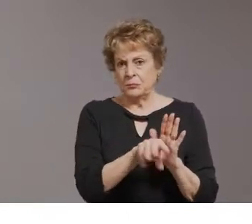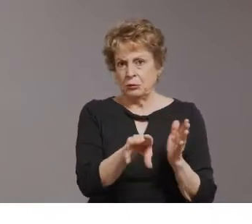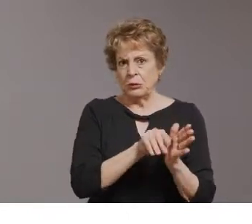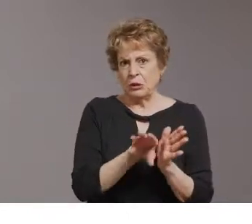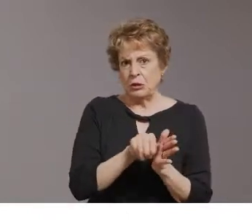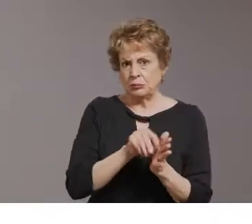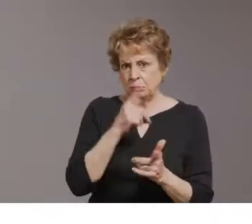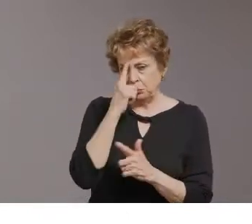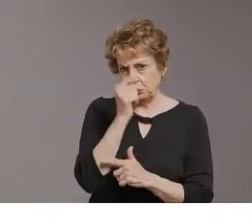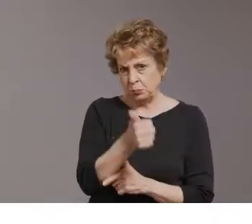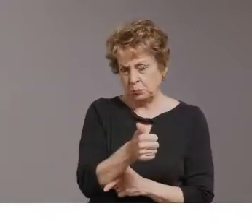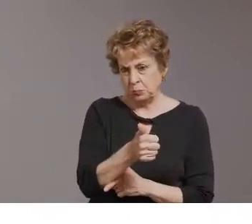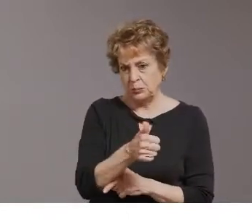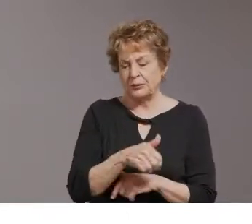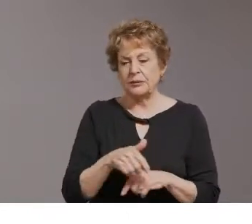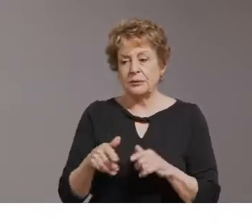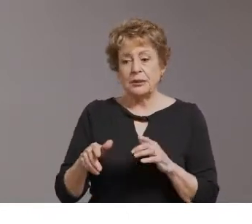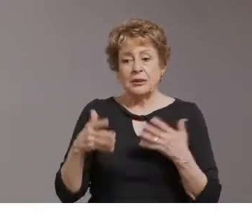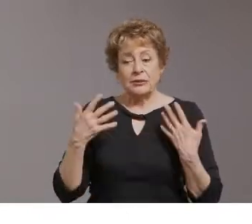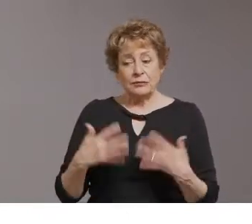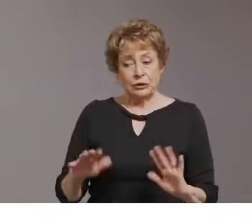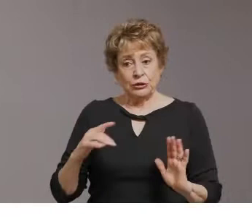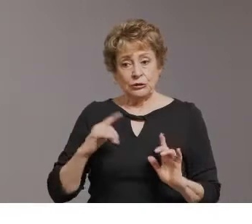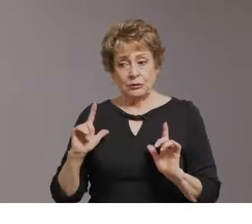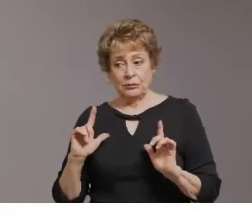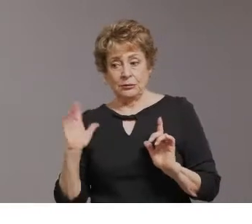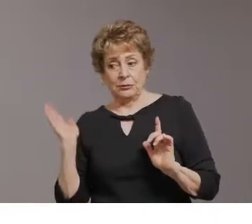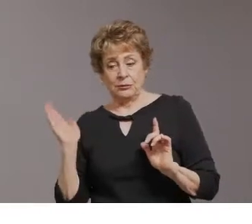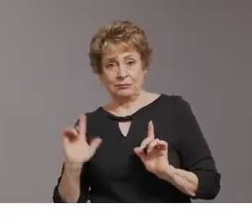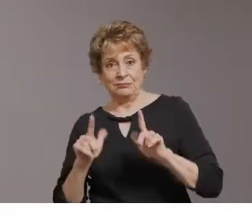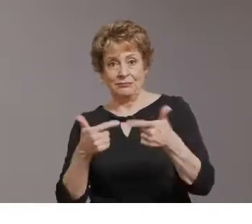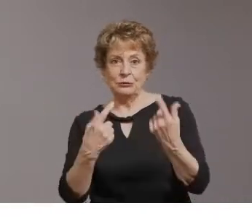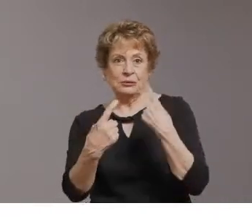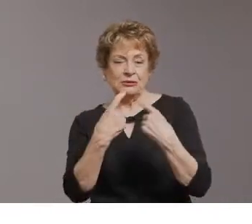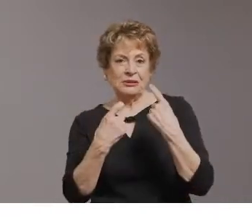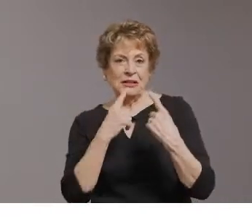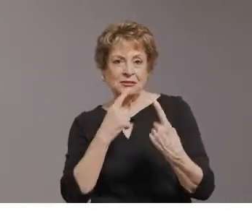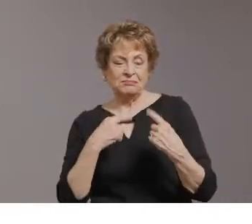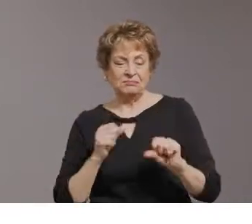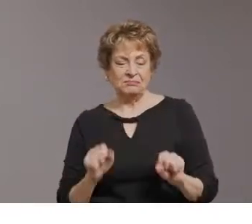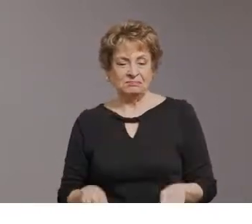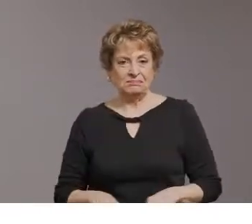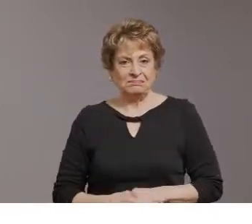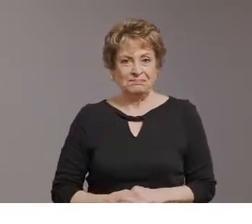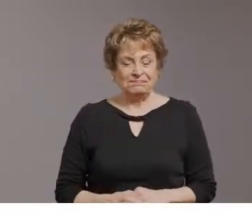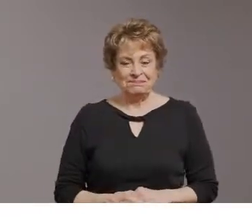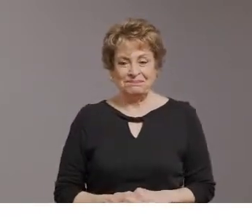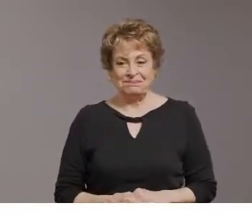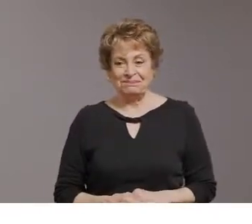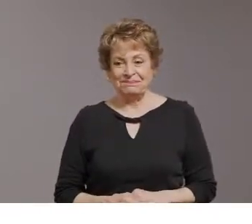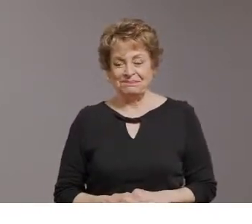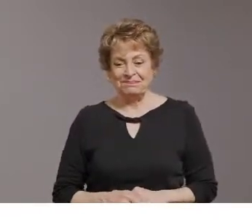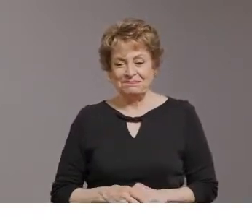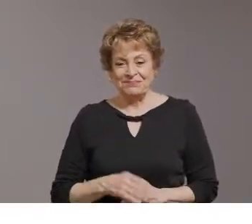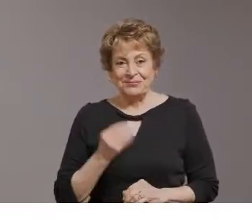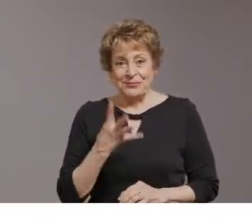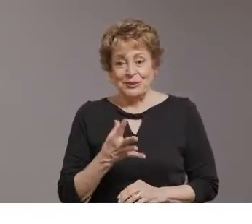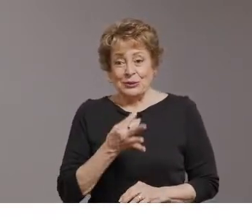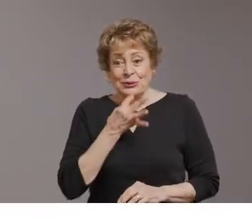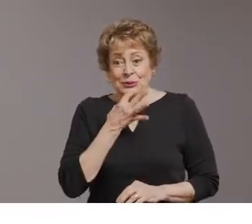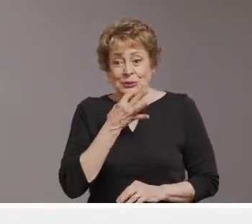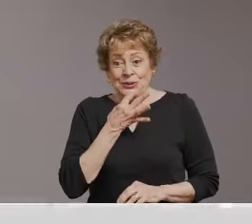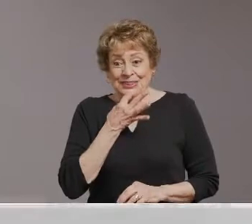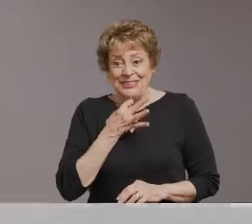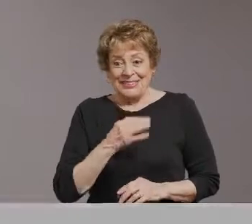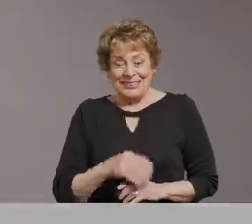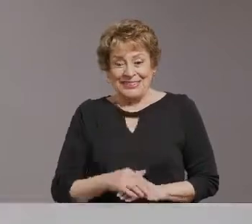opportunity for everyone to ask questions. And now, just hours before throwing out the first pitch at the Arizona Diamondbacks home opener, here is